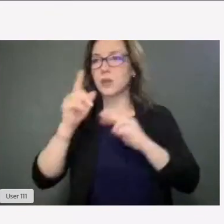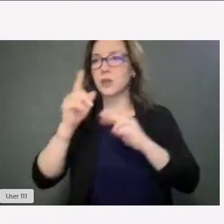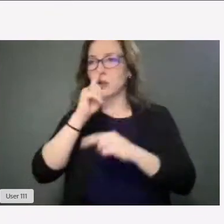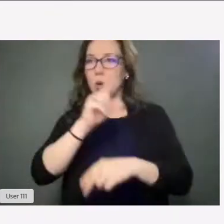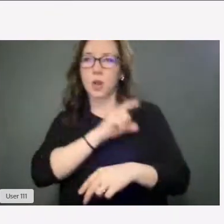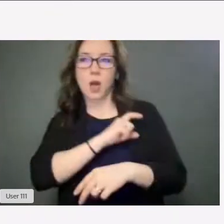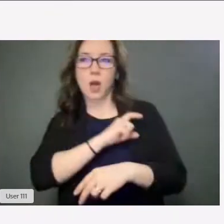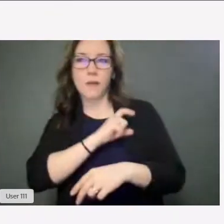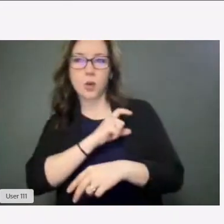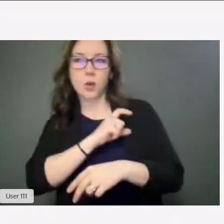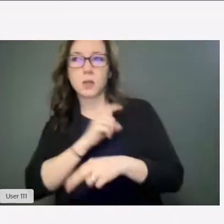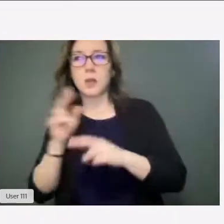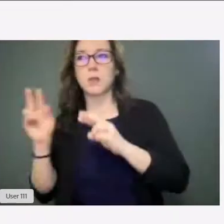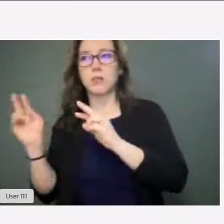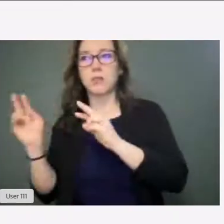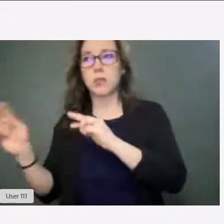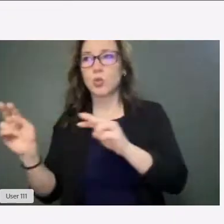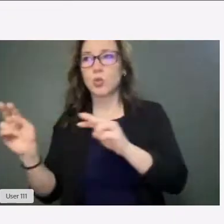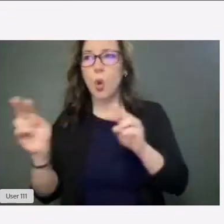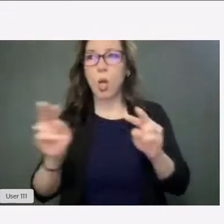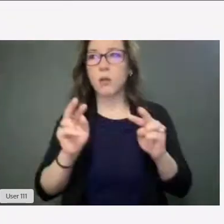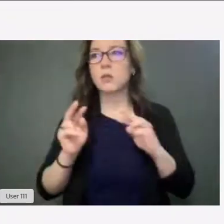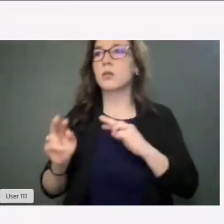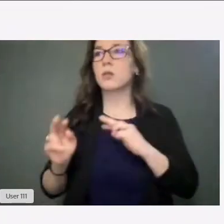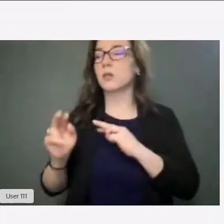patrols,